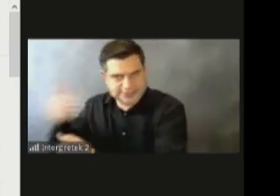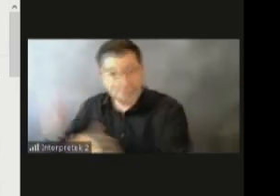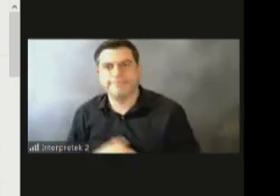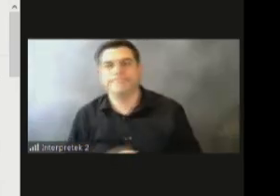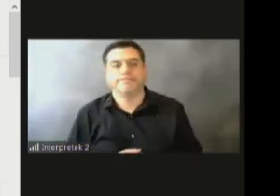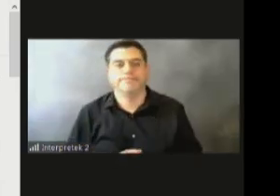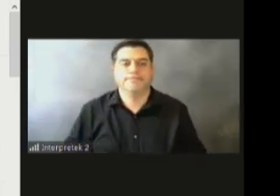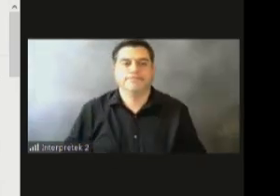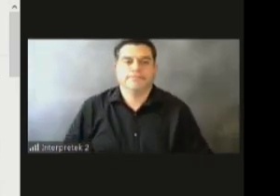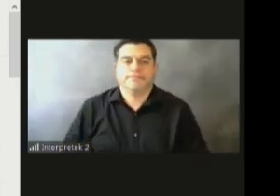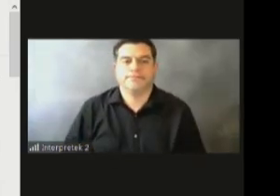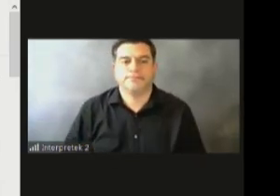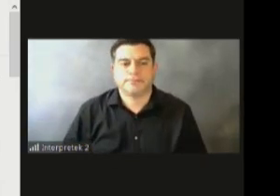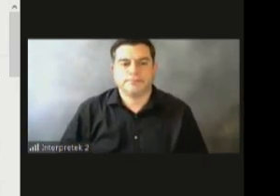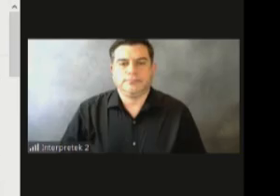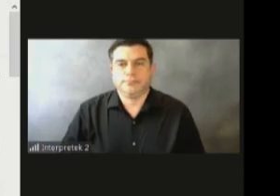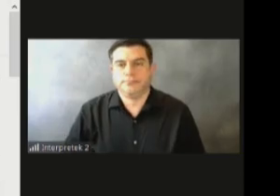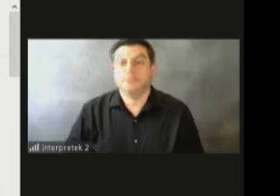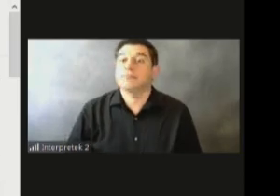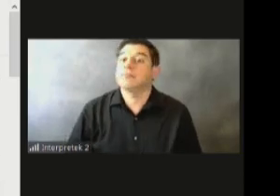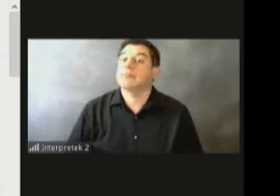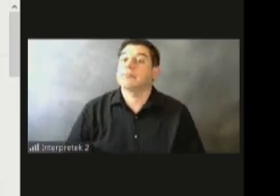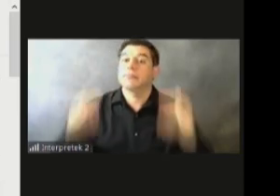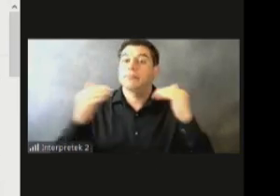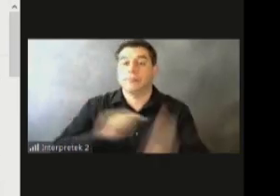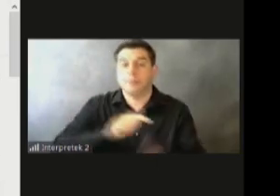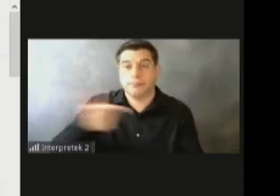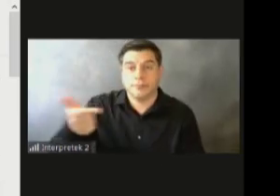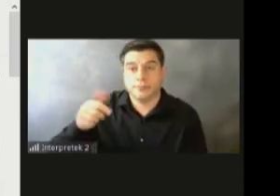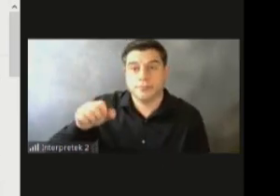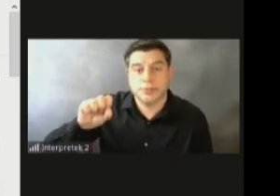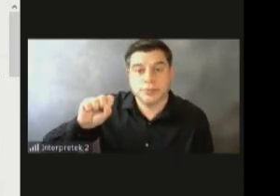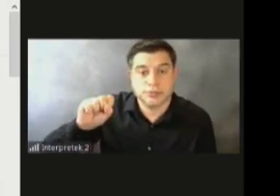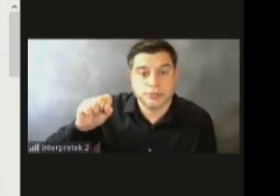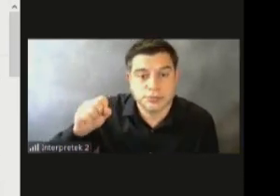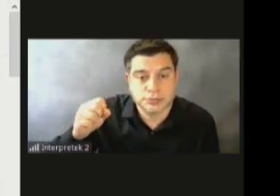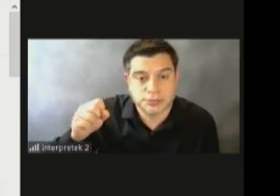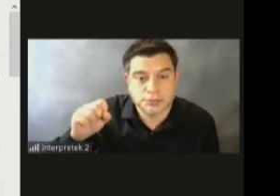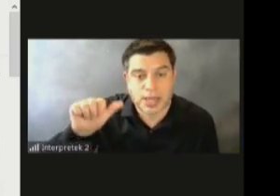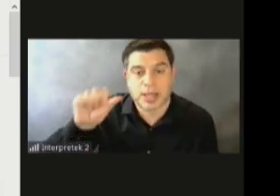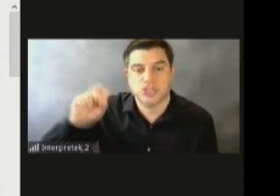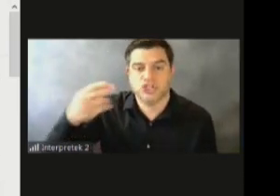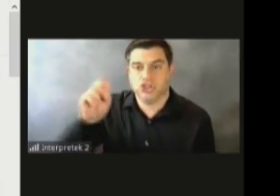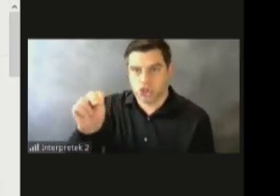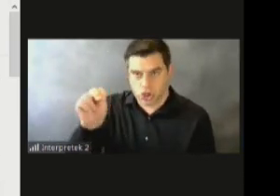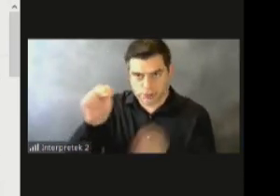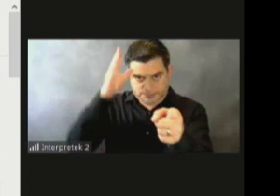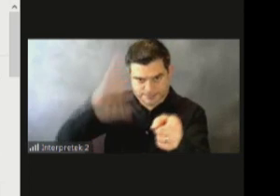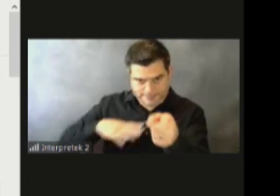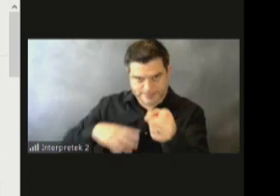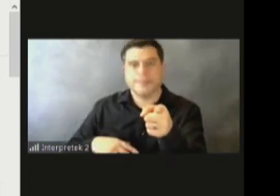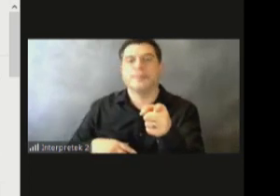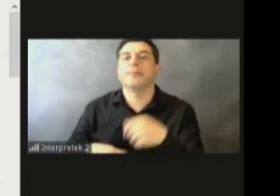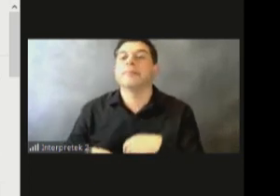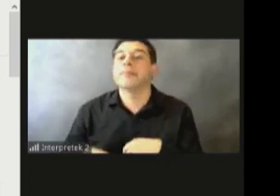So the last section, certainly not least, looking at issues of equity and using permanent affordability as